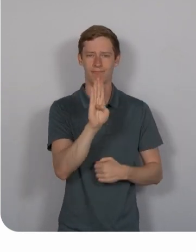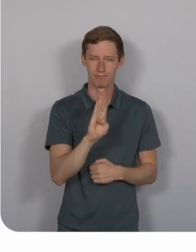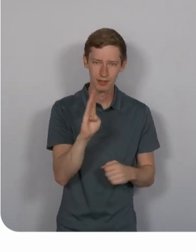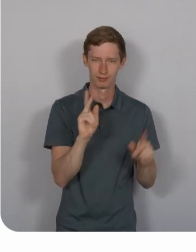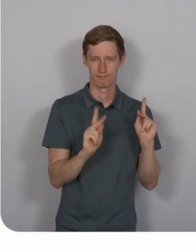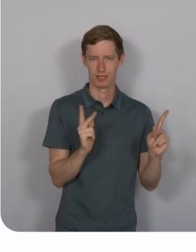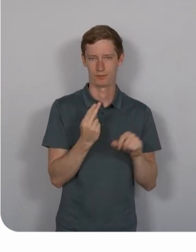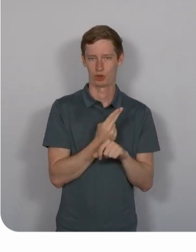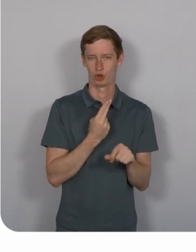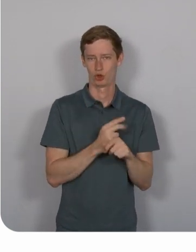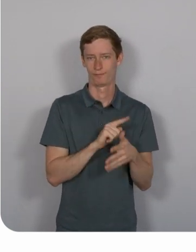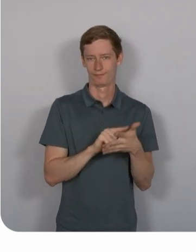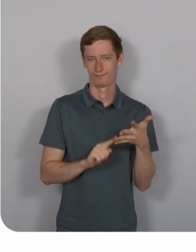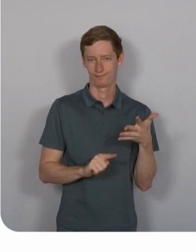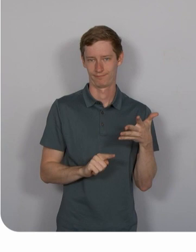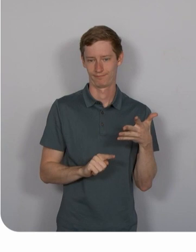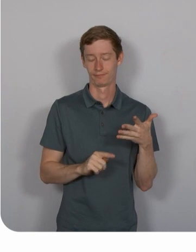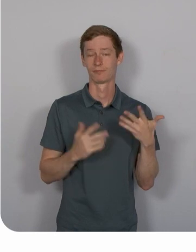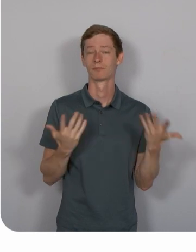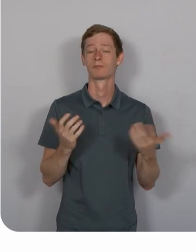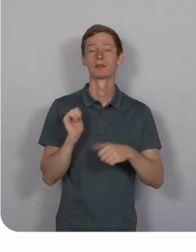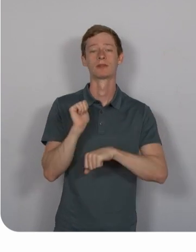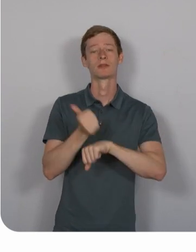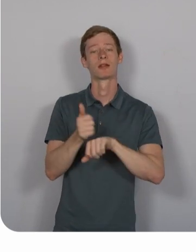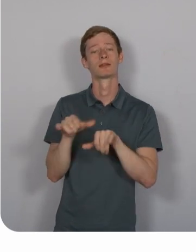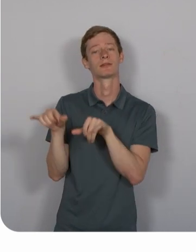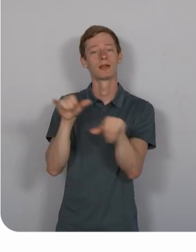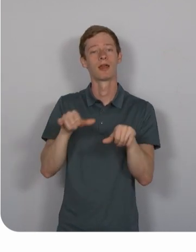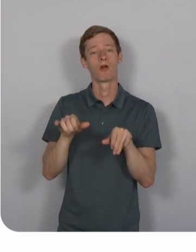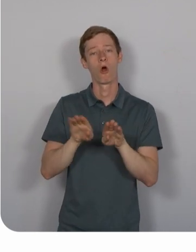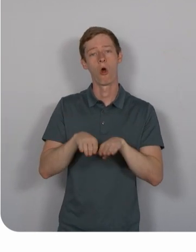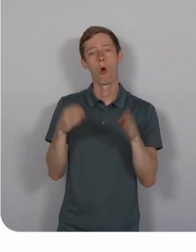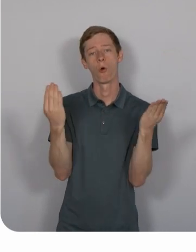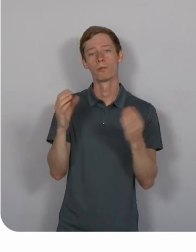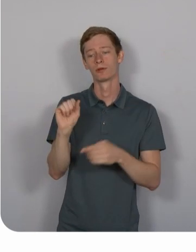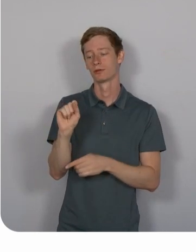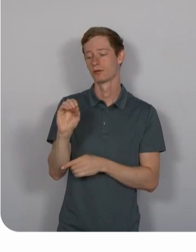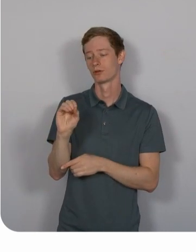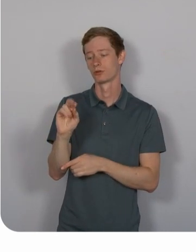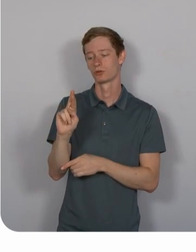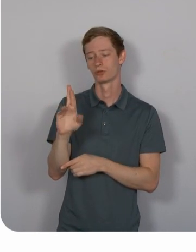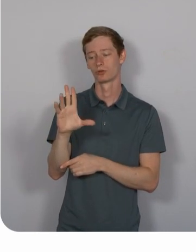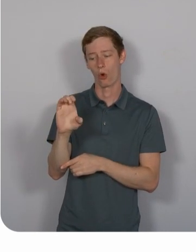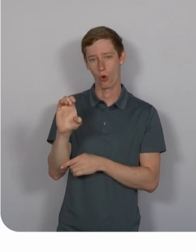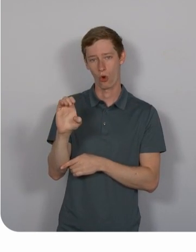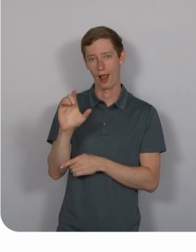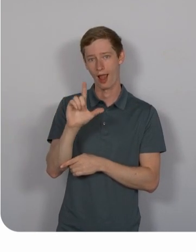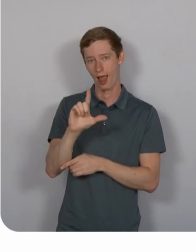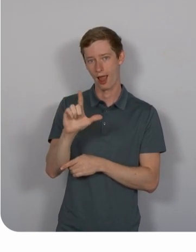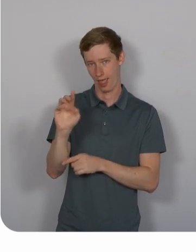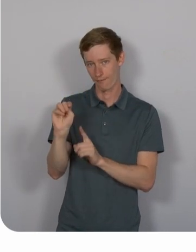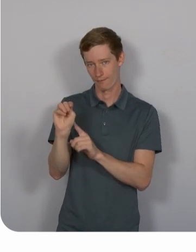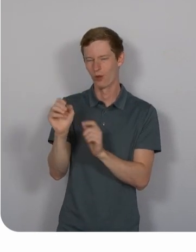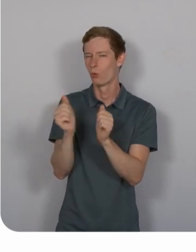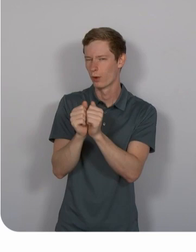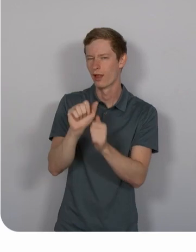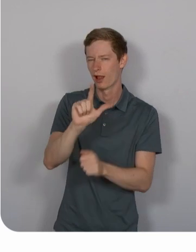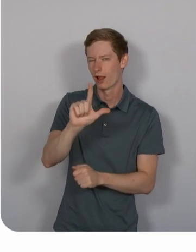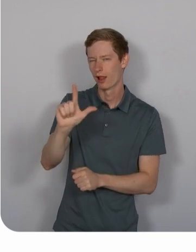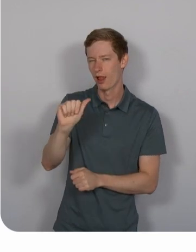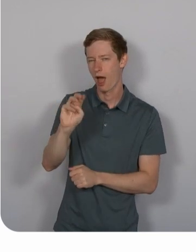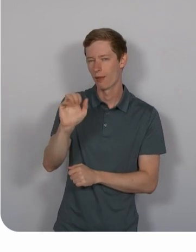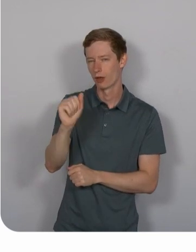So we set a standard for open source language models with Llama 2. But before